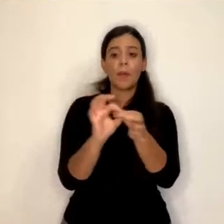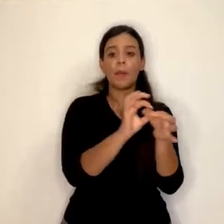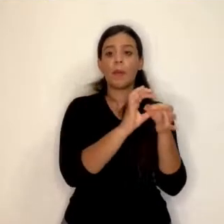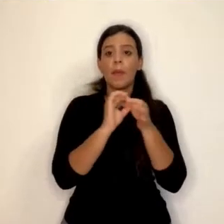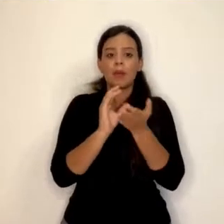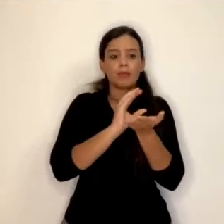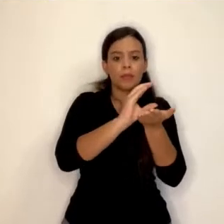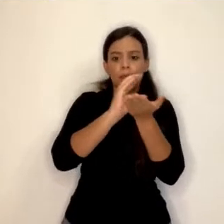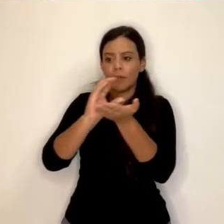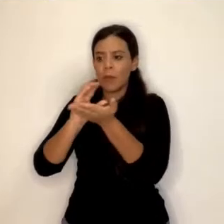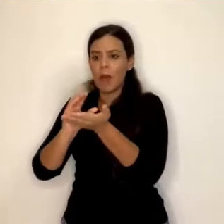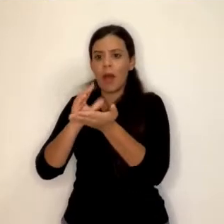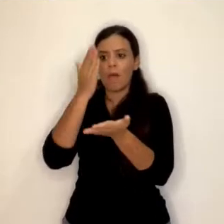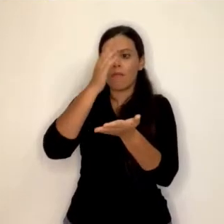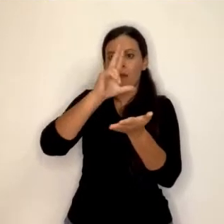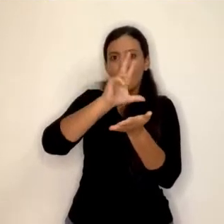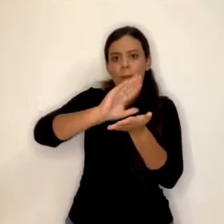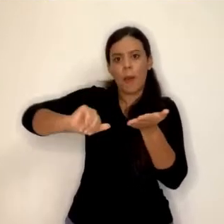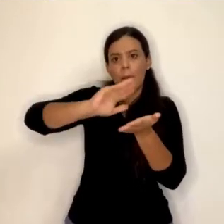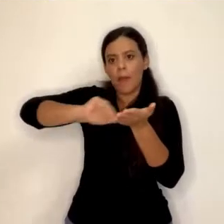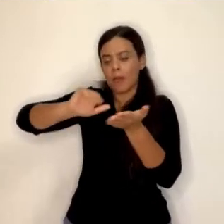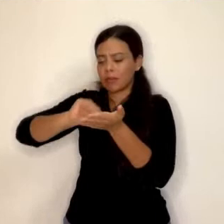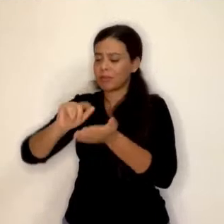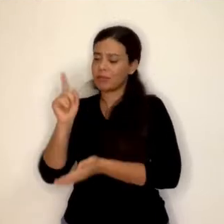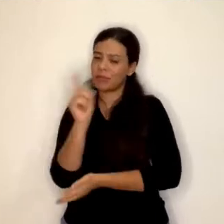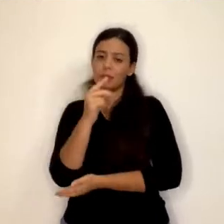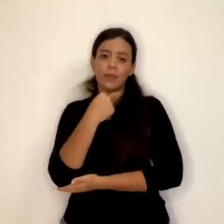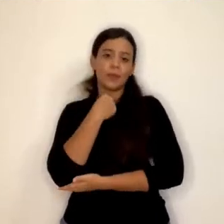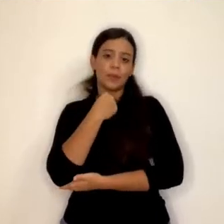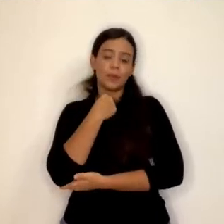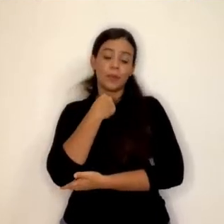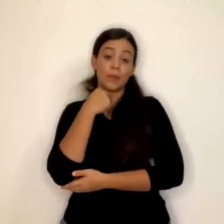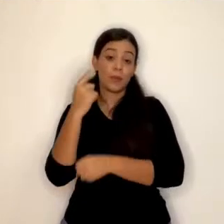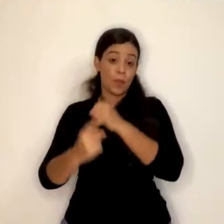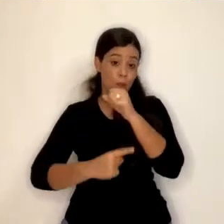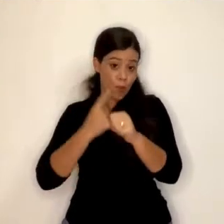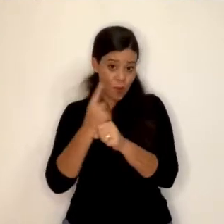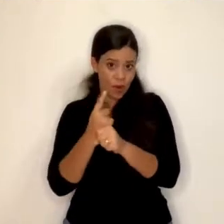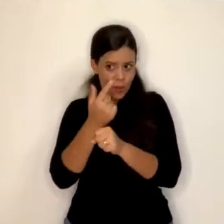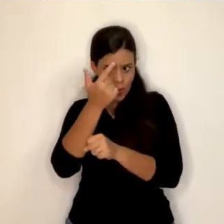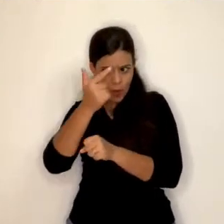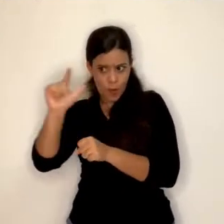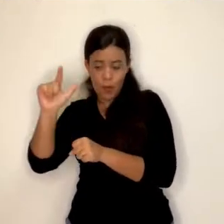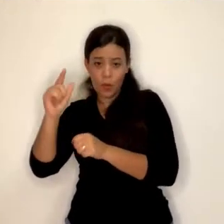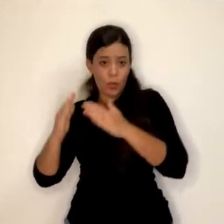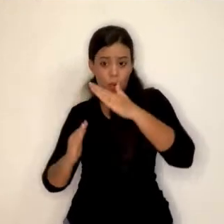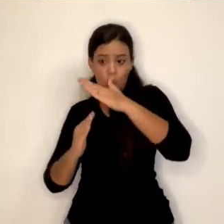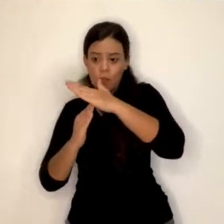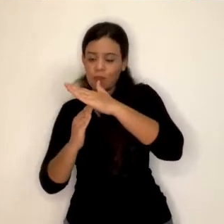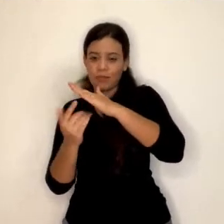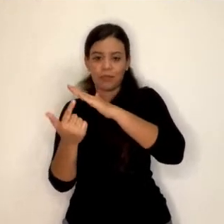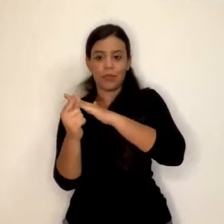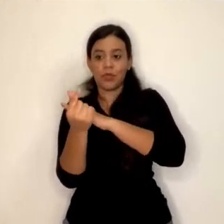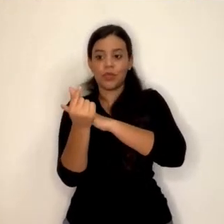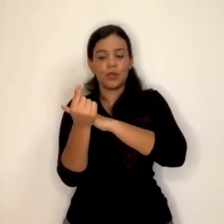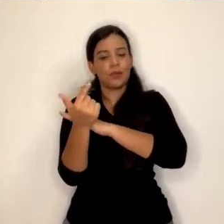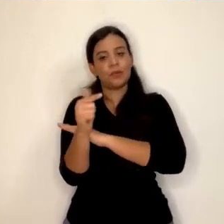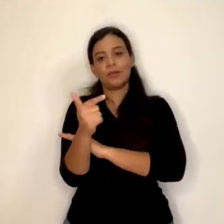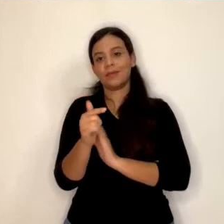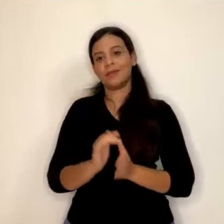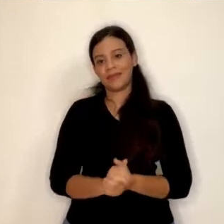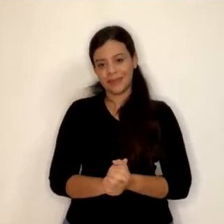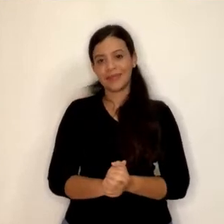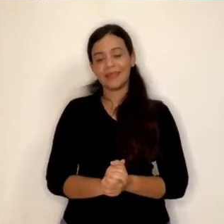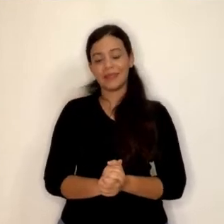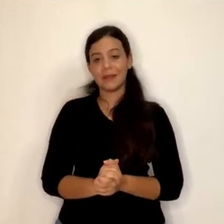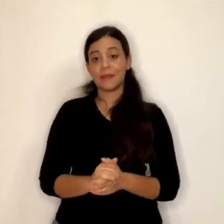how are we going to end this, turn around the budget cut, because there's a budget cut